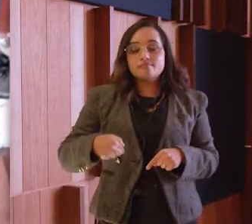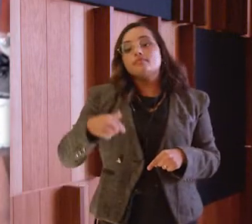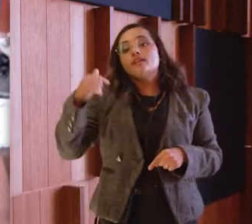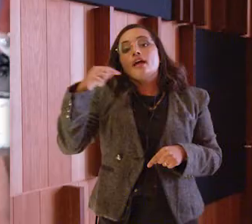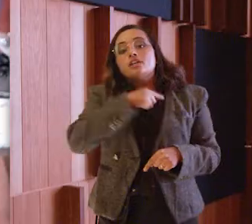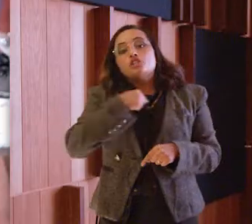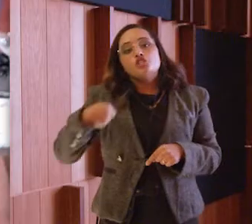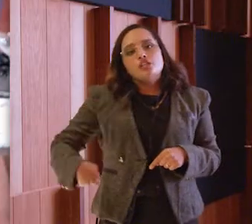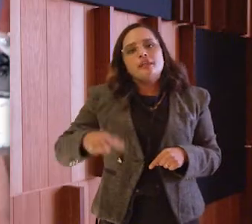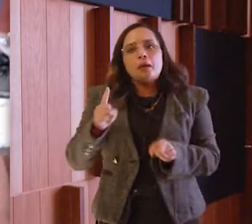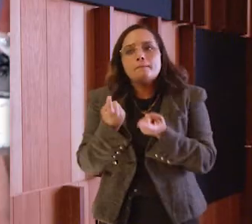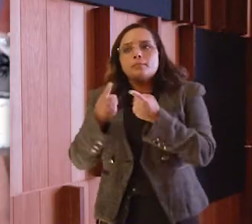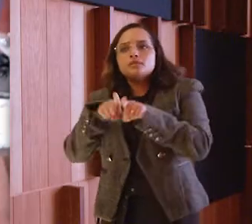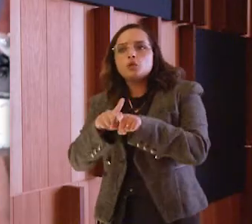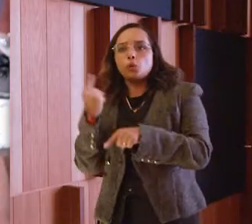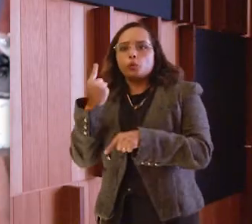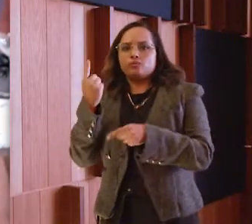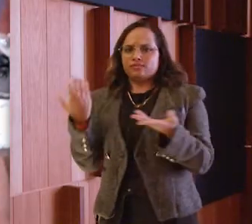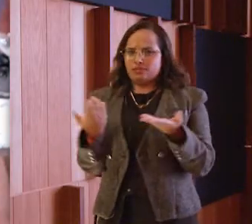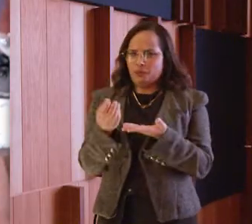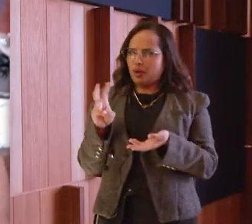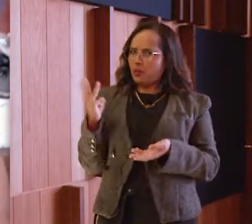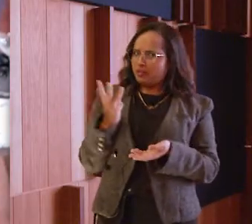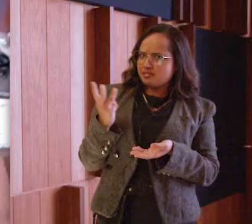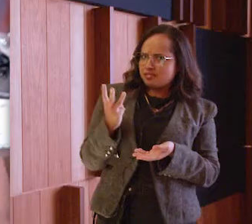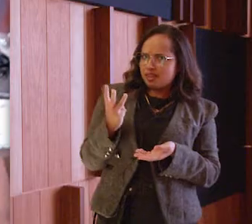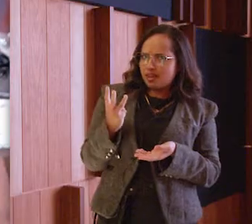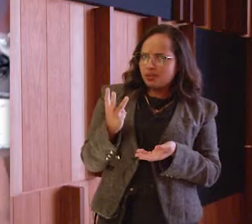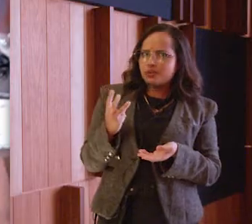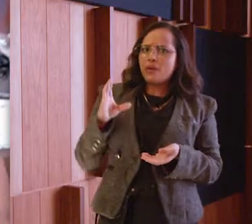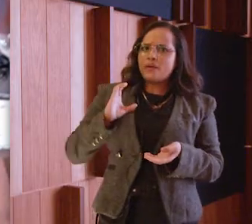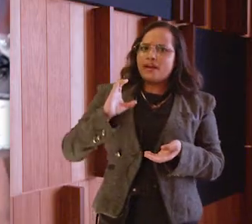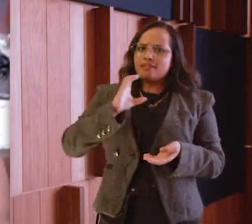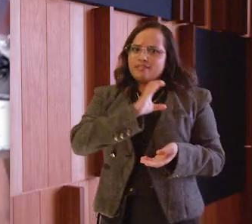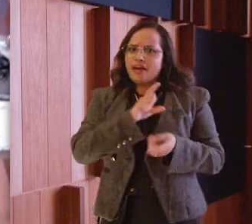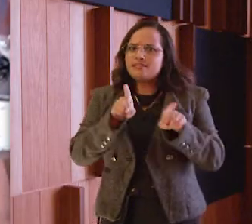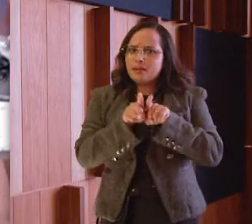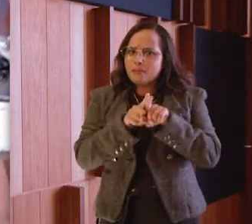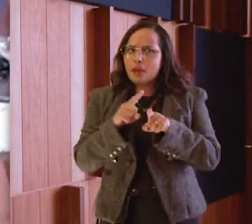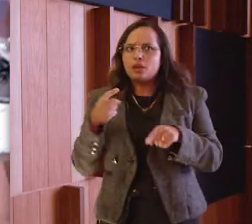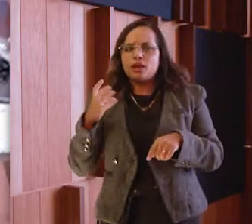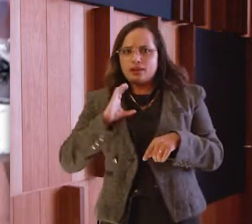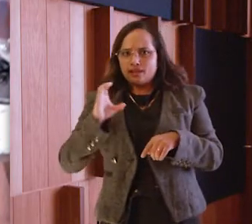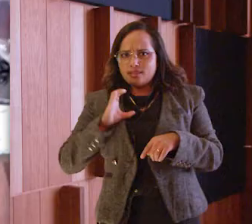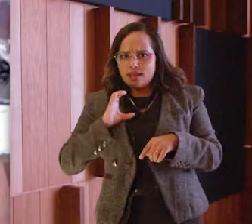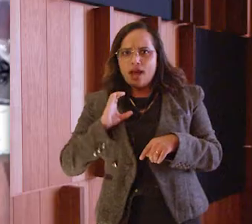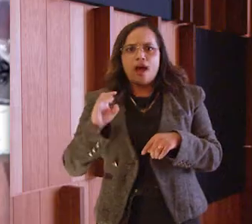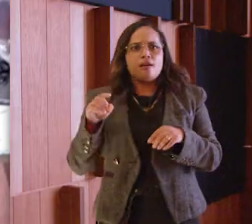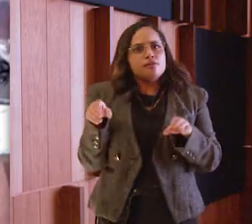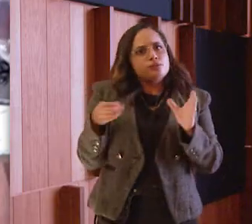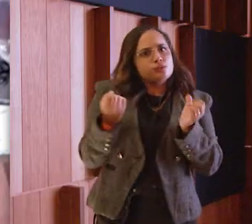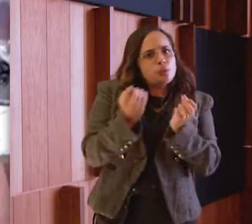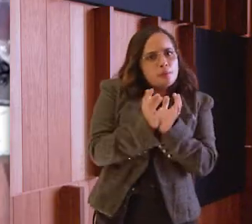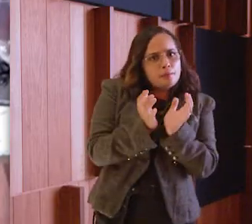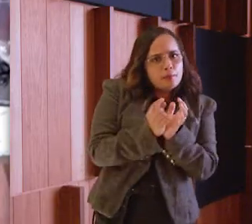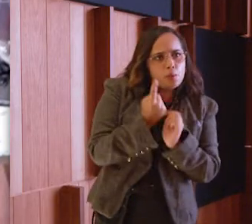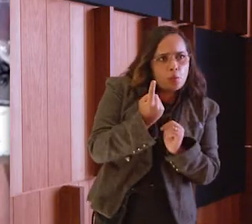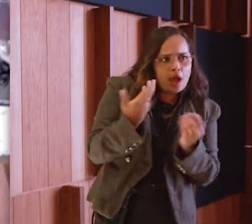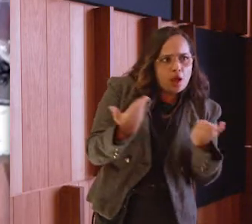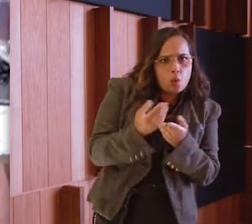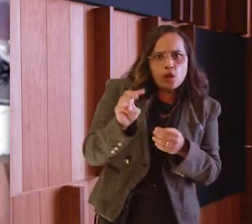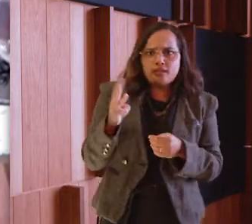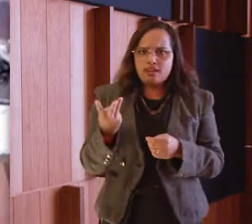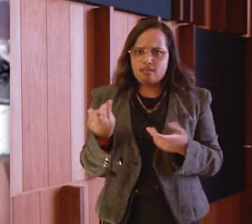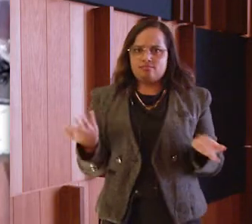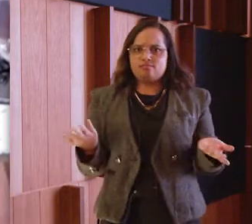China #3. Foreign direct investments. The US has by far become the #1 foreign direct investment destination.